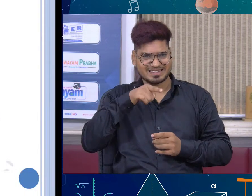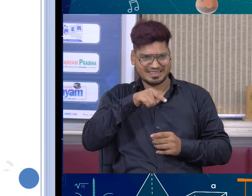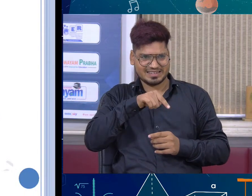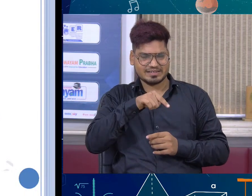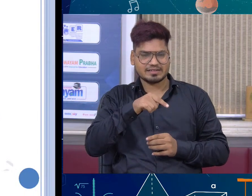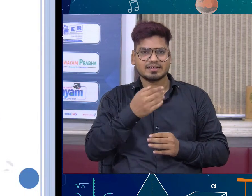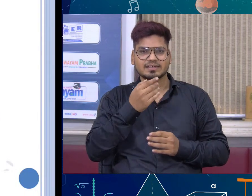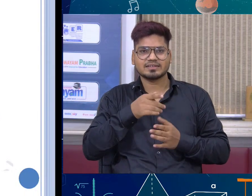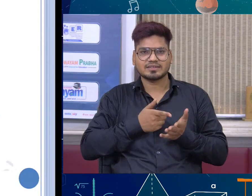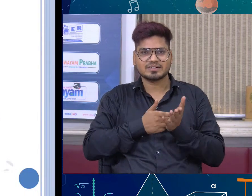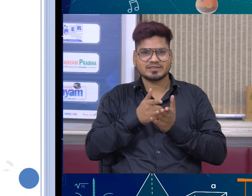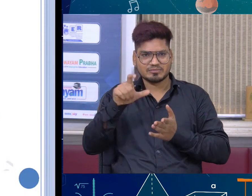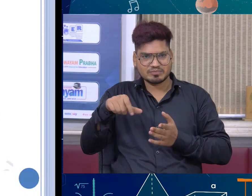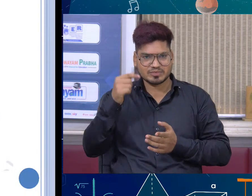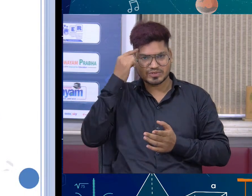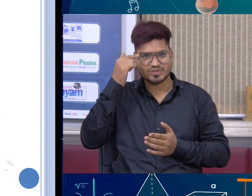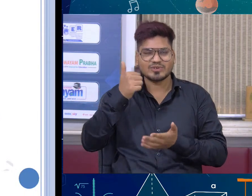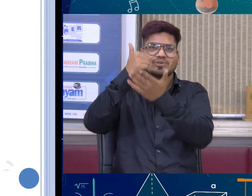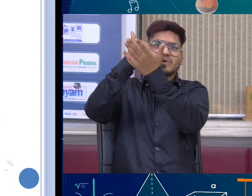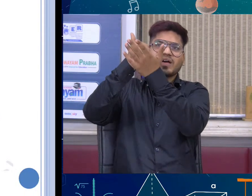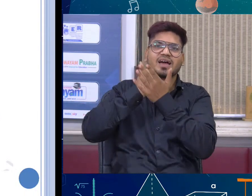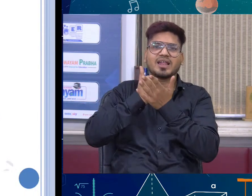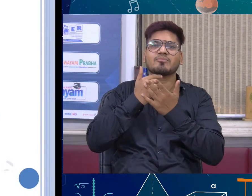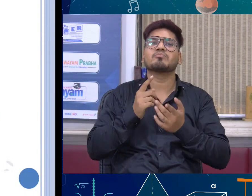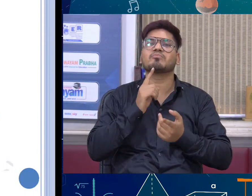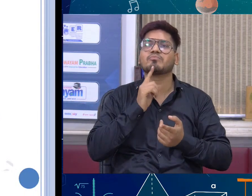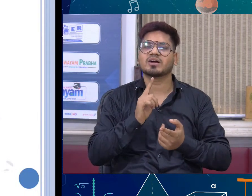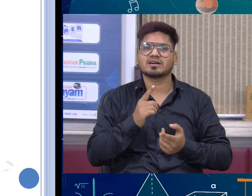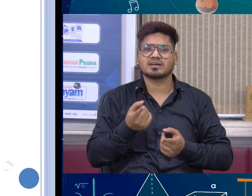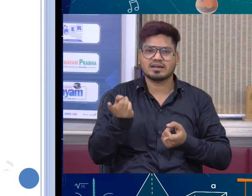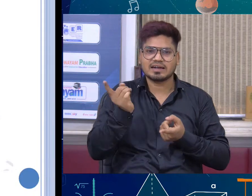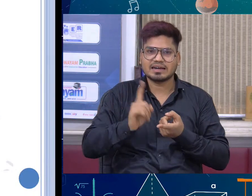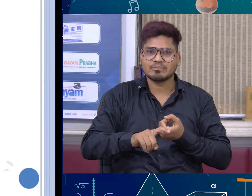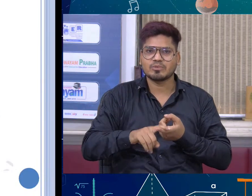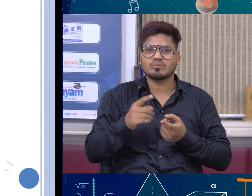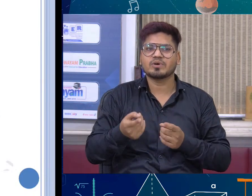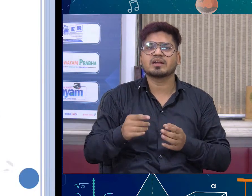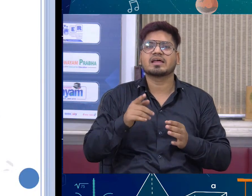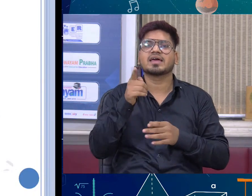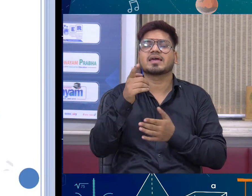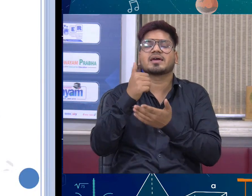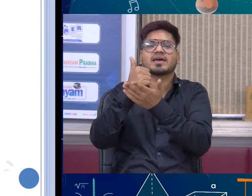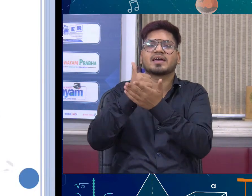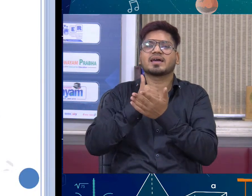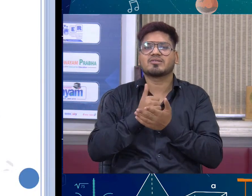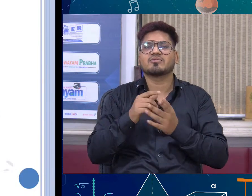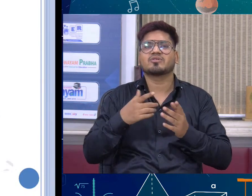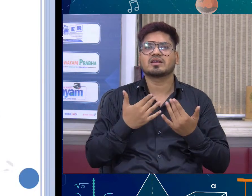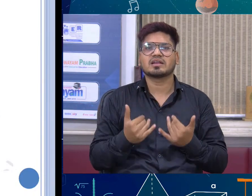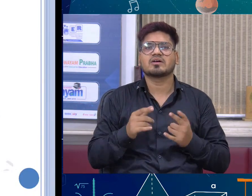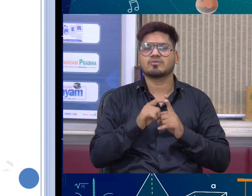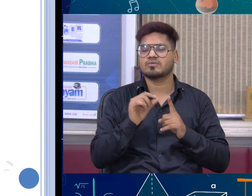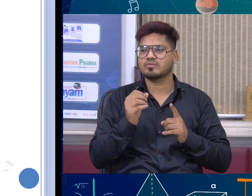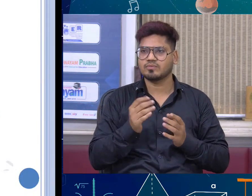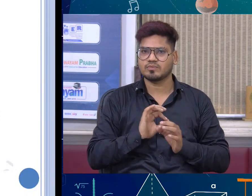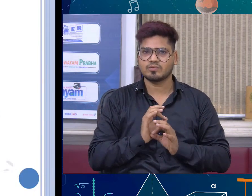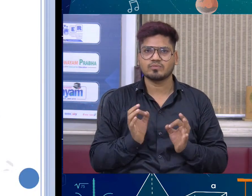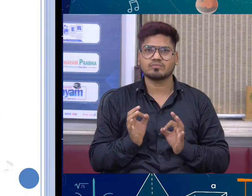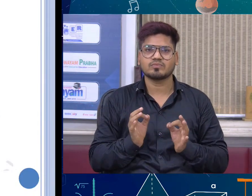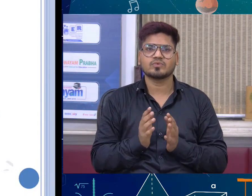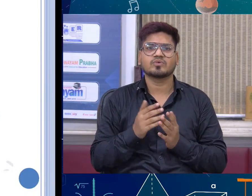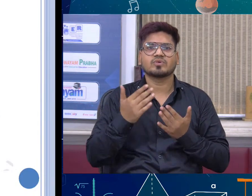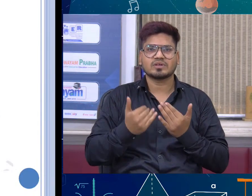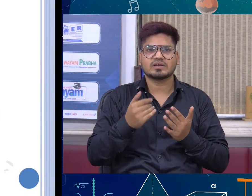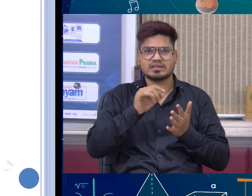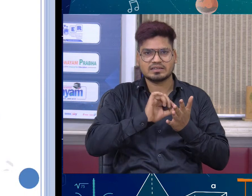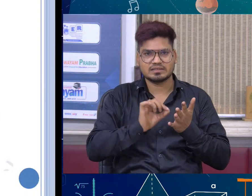this: the God will help us from coming out this problem. So what we'll do? I'll do one thing. I'll write